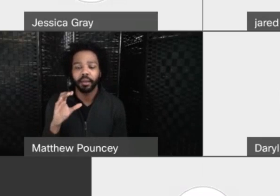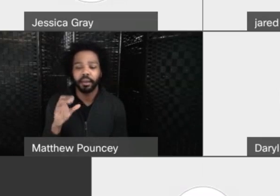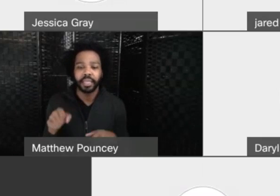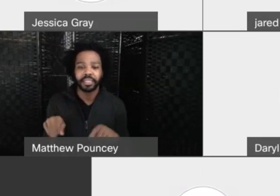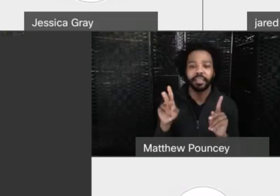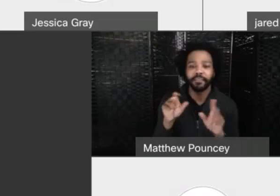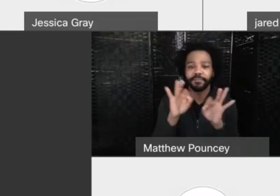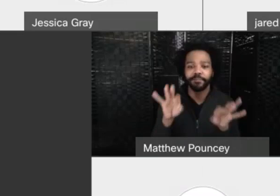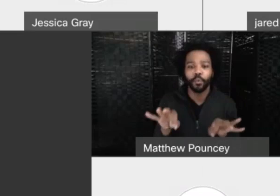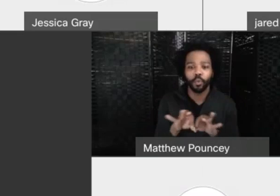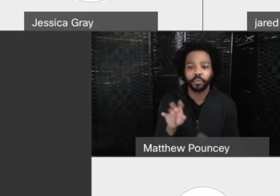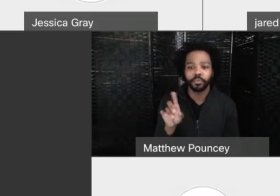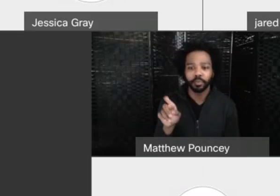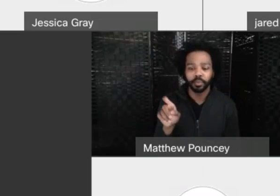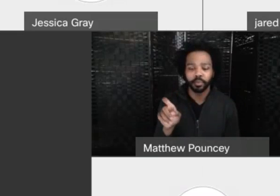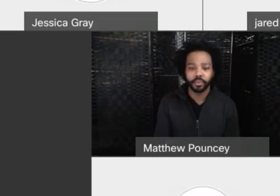consent.